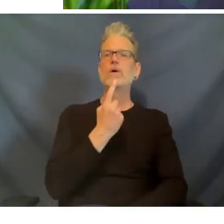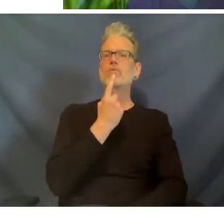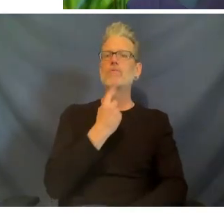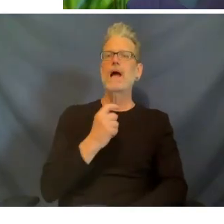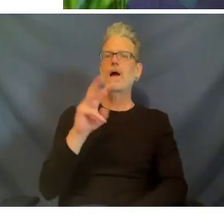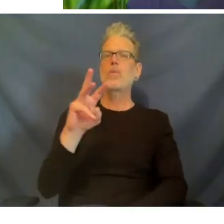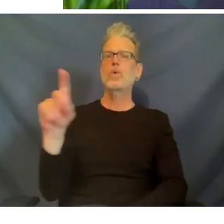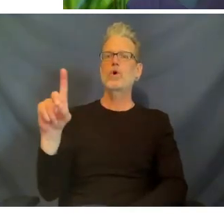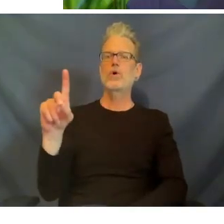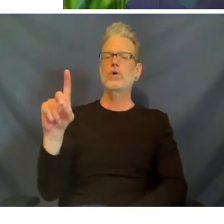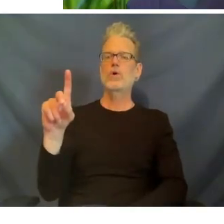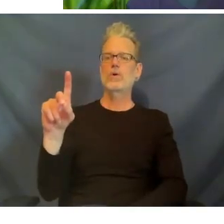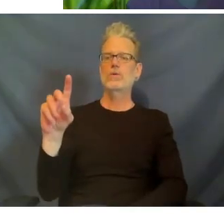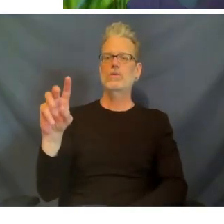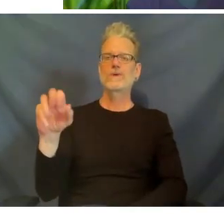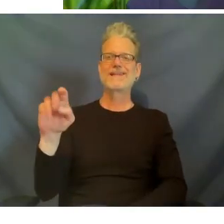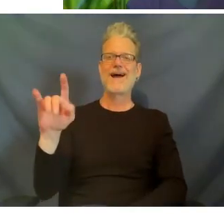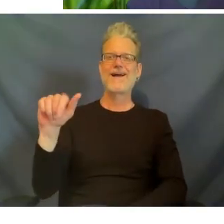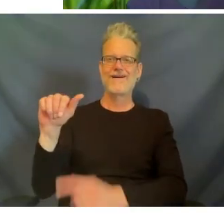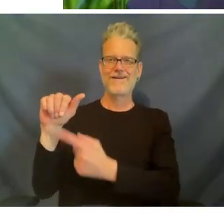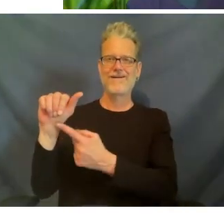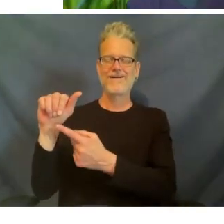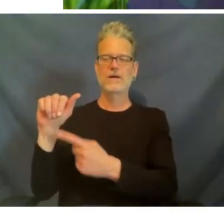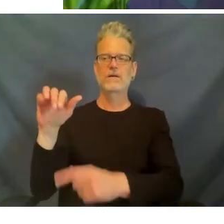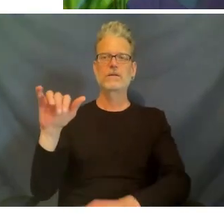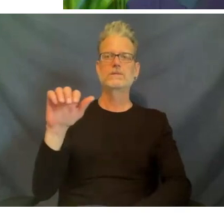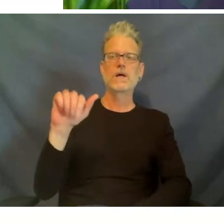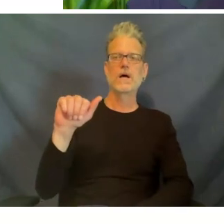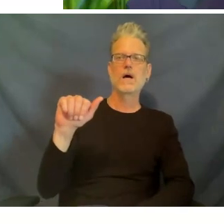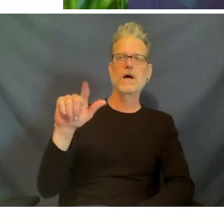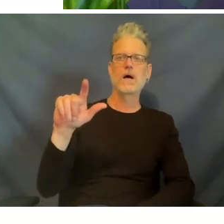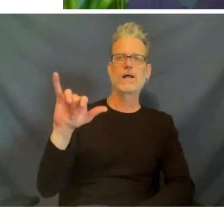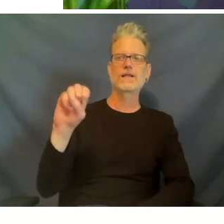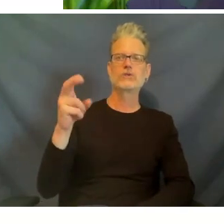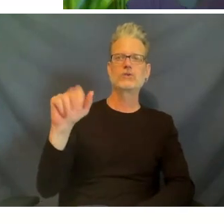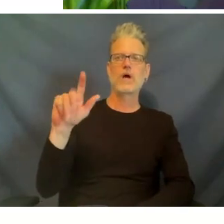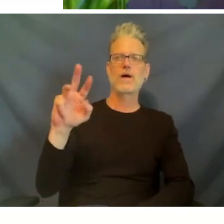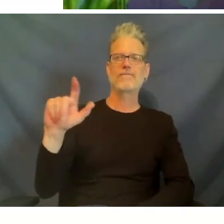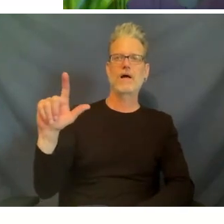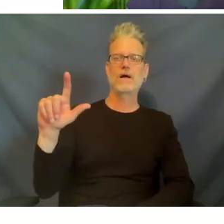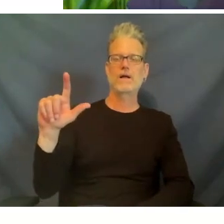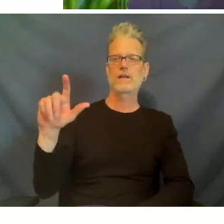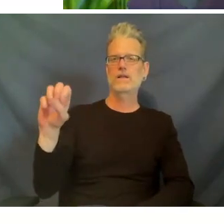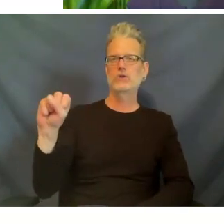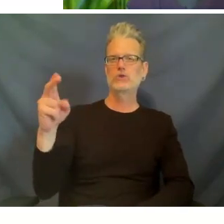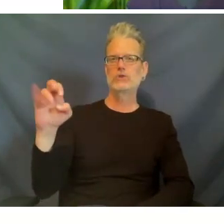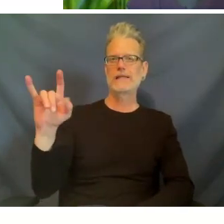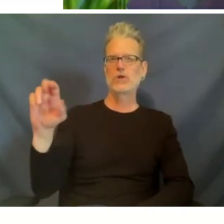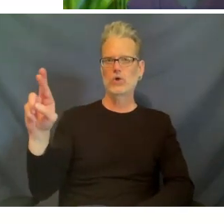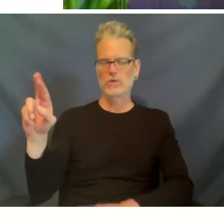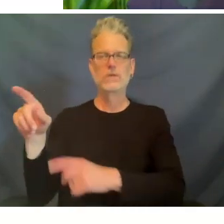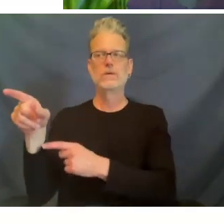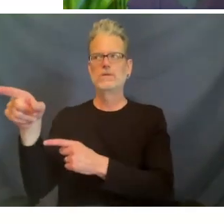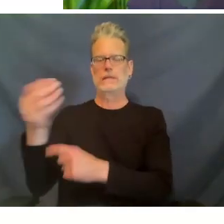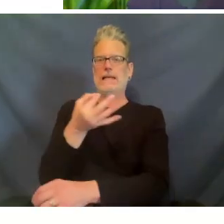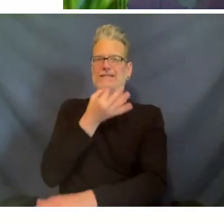this Wataya, or this group, is led out by Alicia Bell Sheeter. And so she and her team serve as the experts,